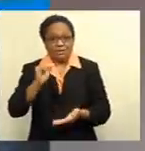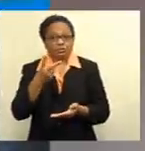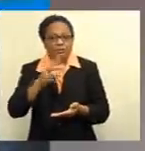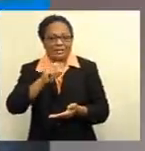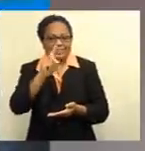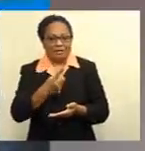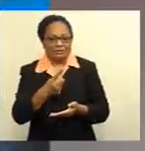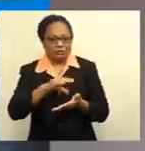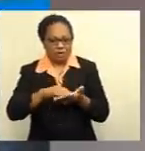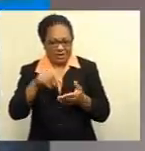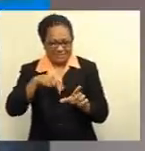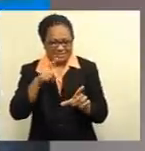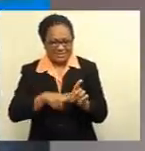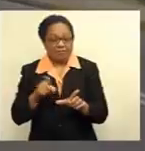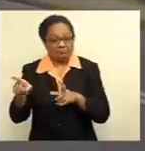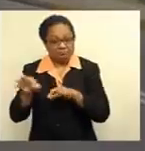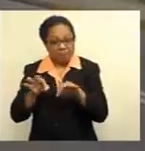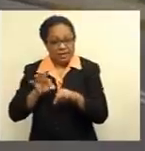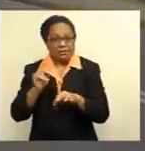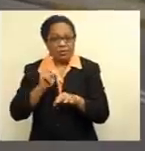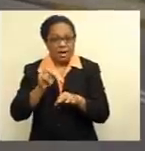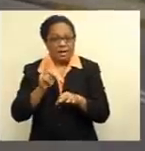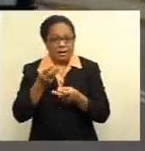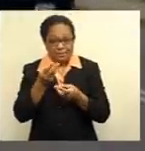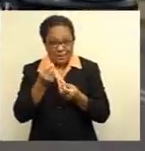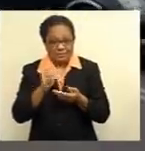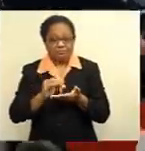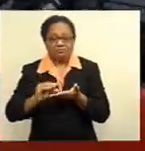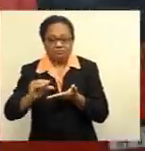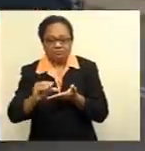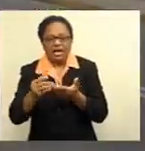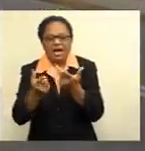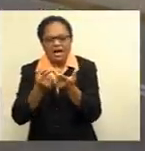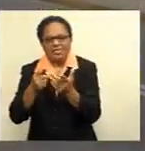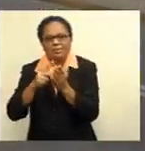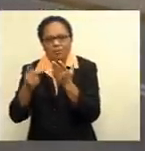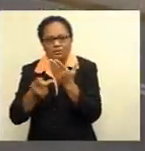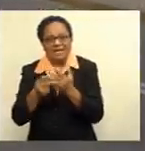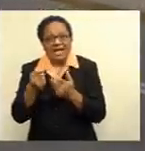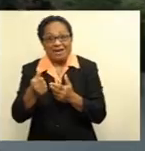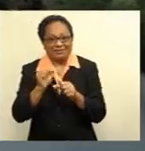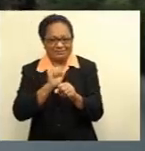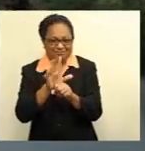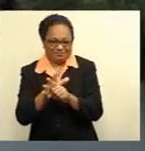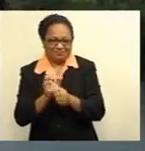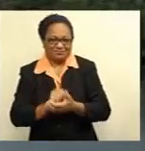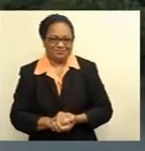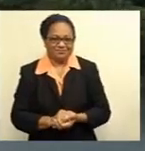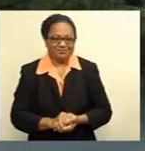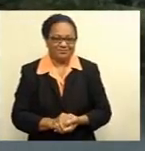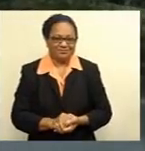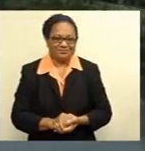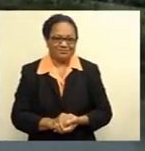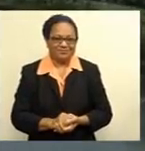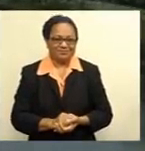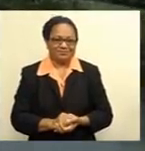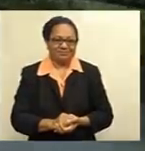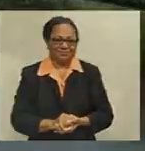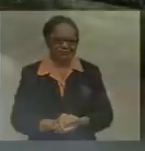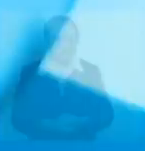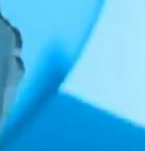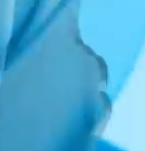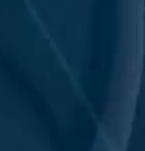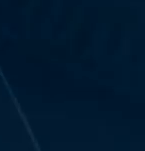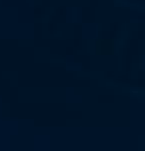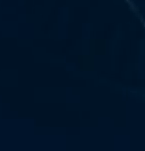year, and they are already planning to invest in other projects post-COVID-19. Apenisa Wangenadovu, FBC